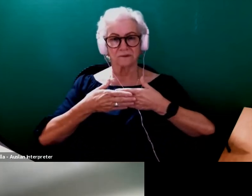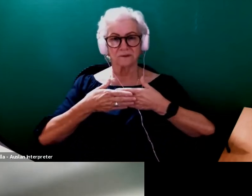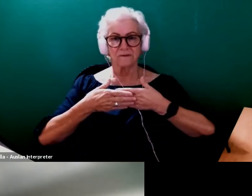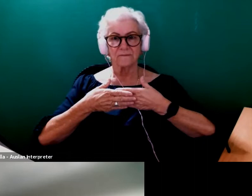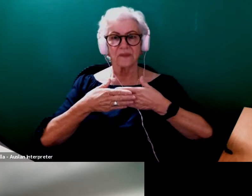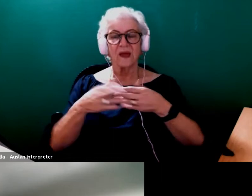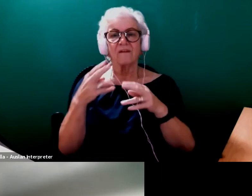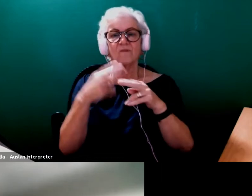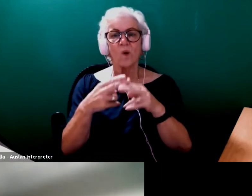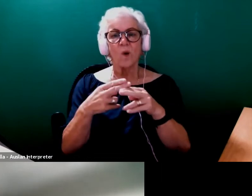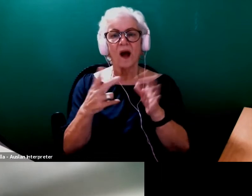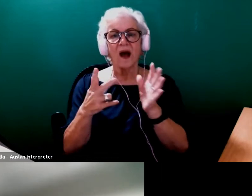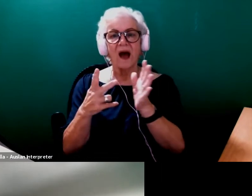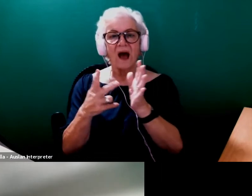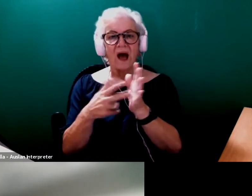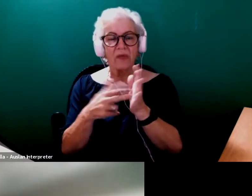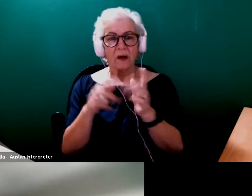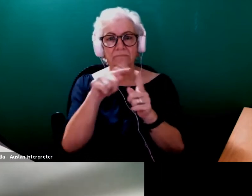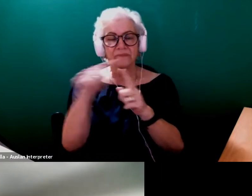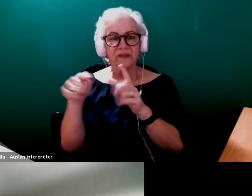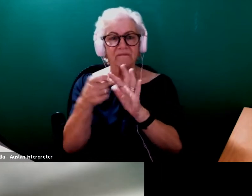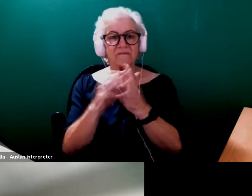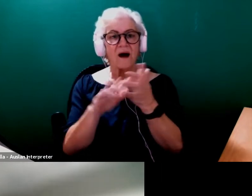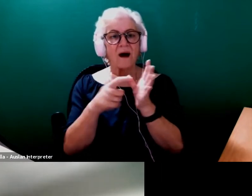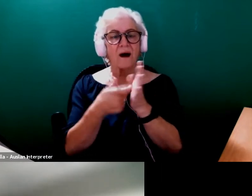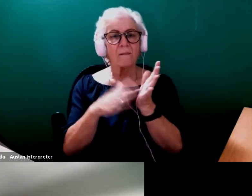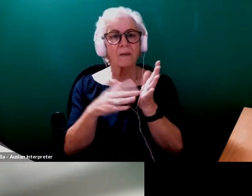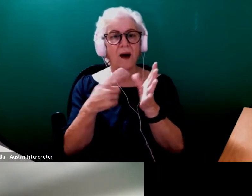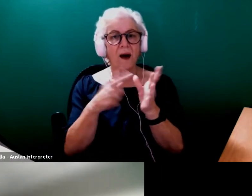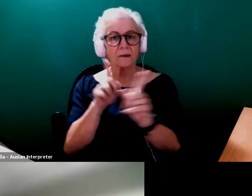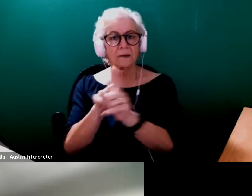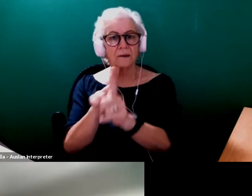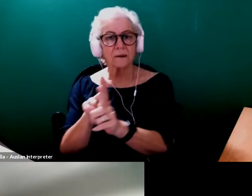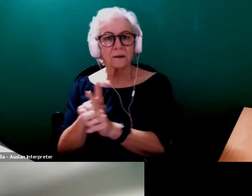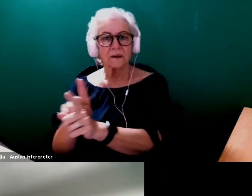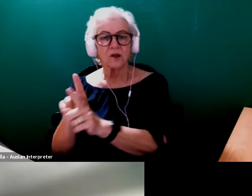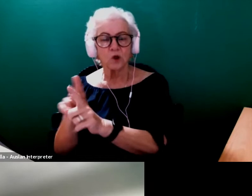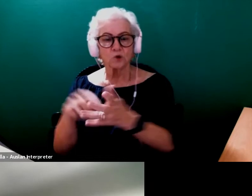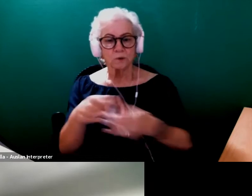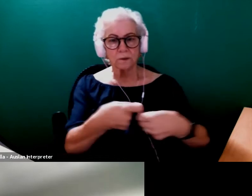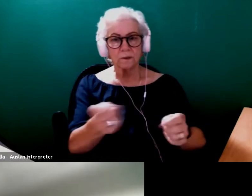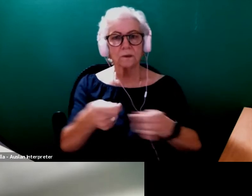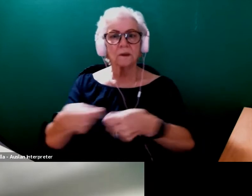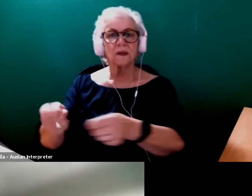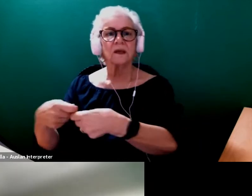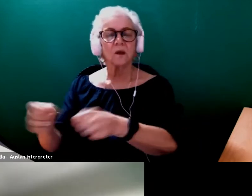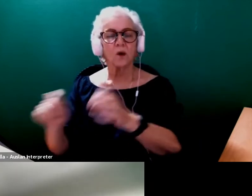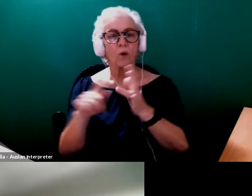and other pharmaceutical entities that were irresponsibly distributing opioids.